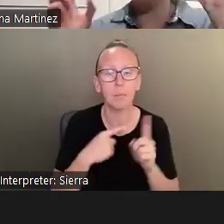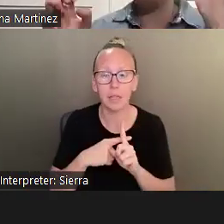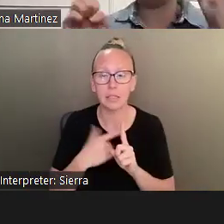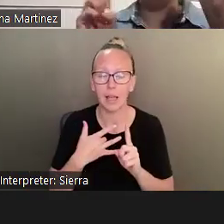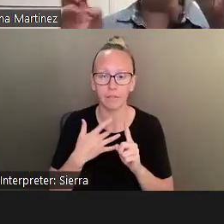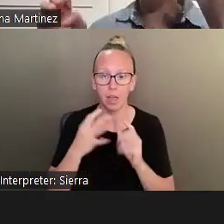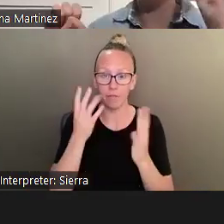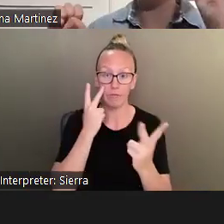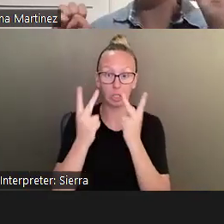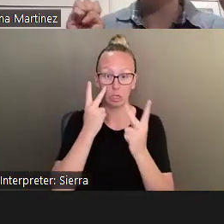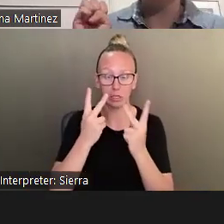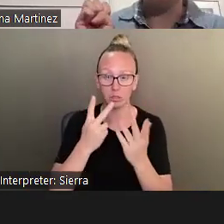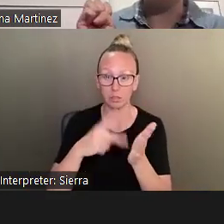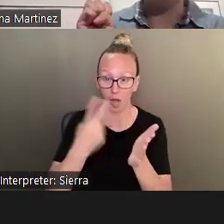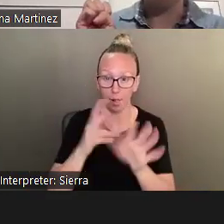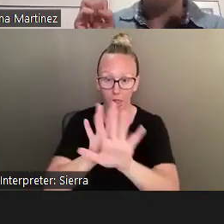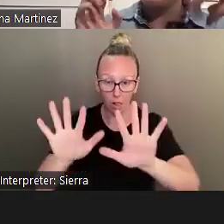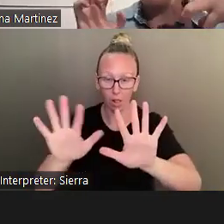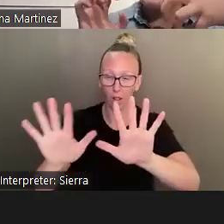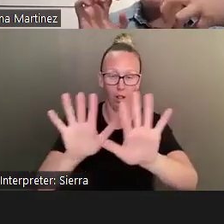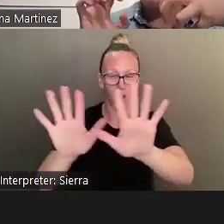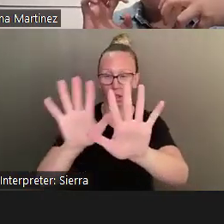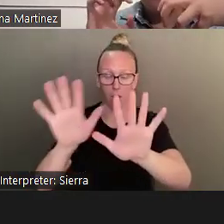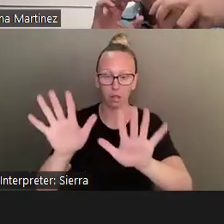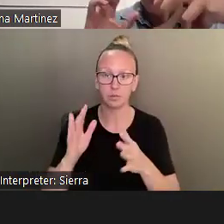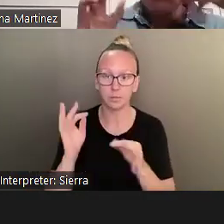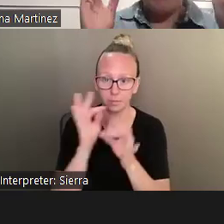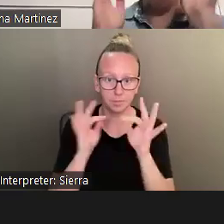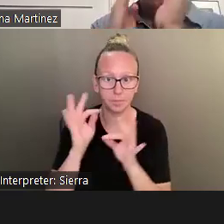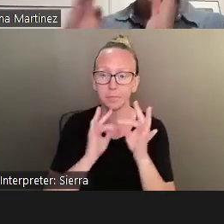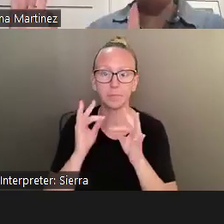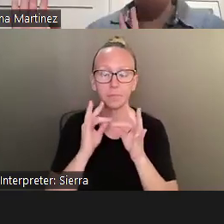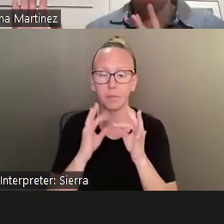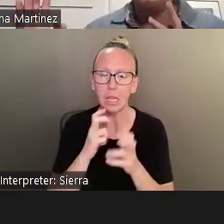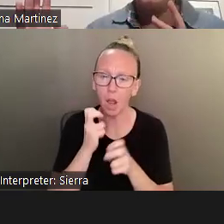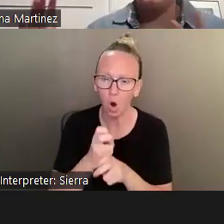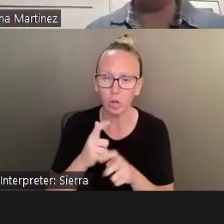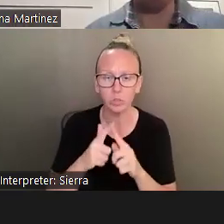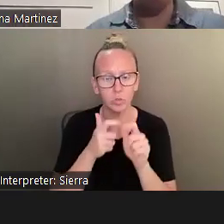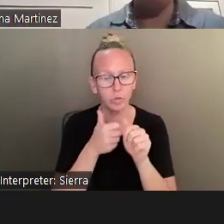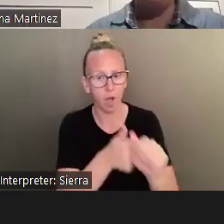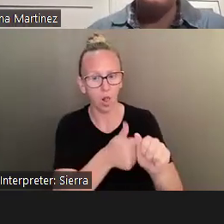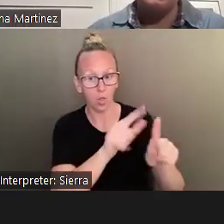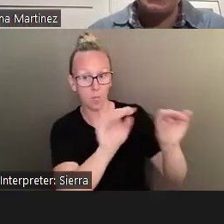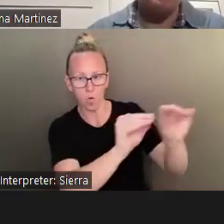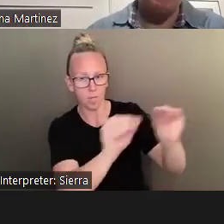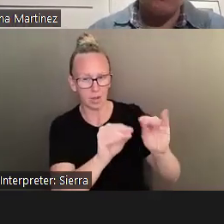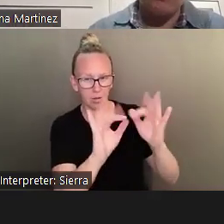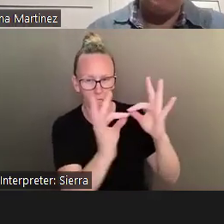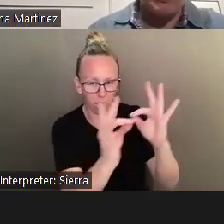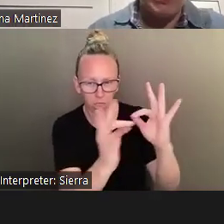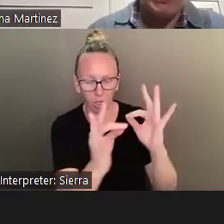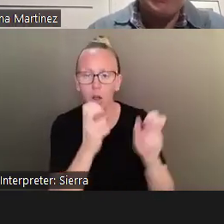double vision, ghosting, like trouble kind of tracking movement, things like that were